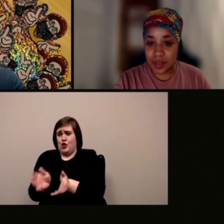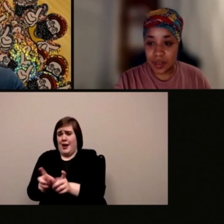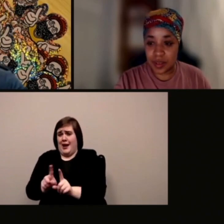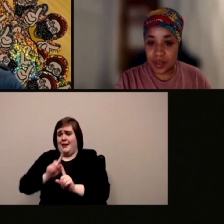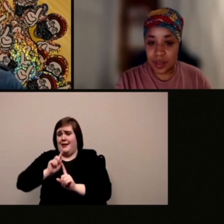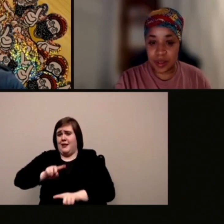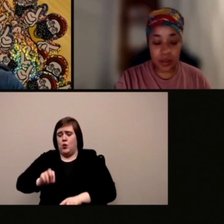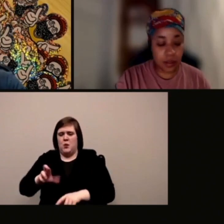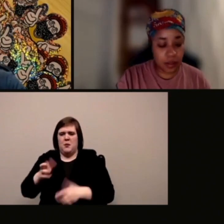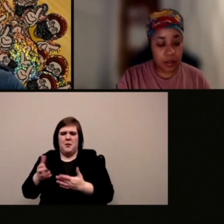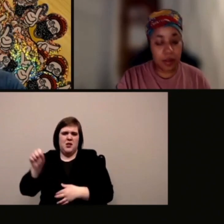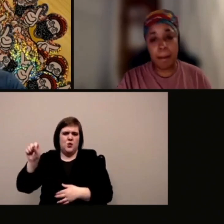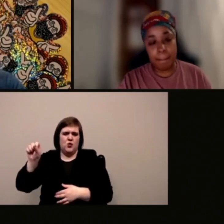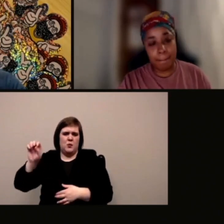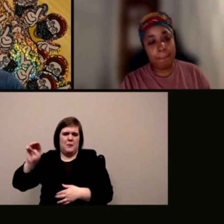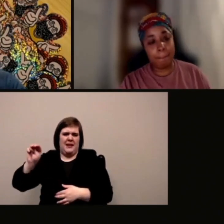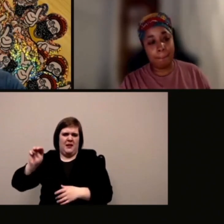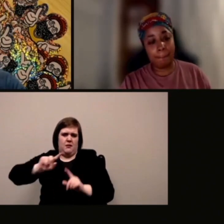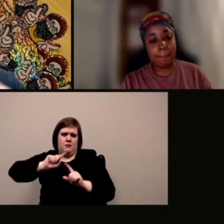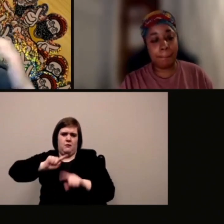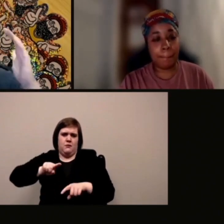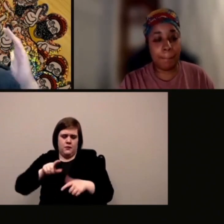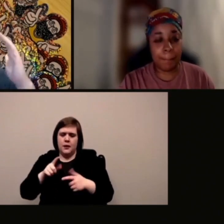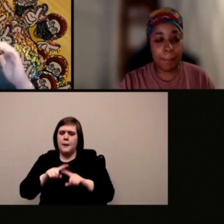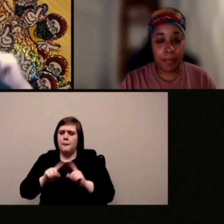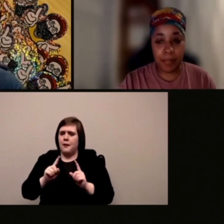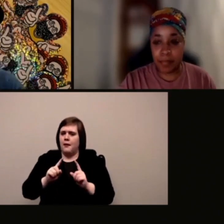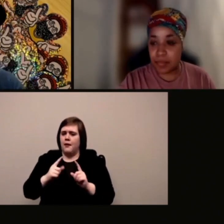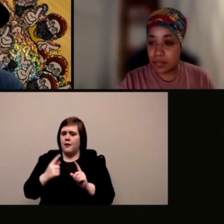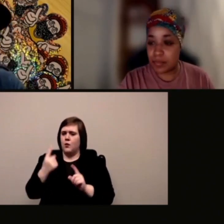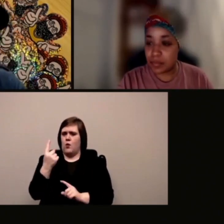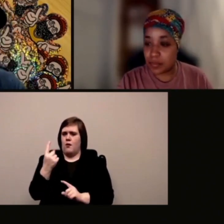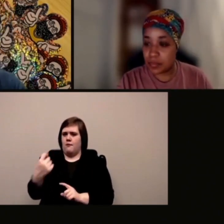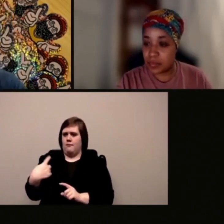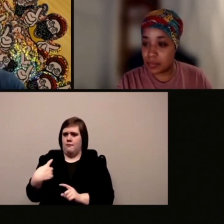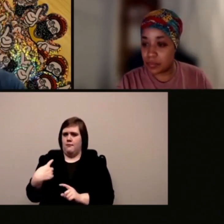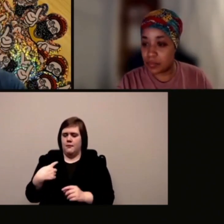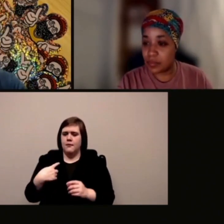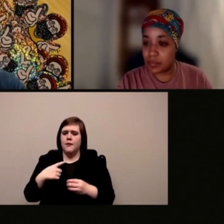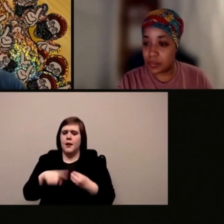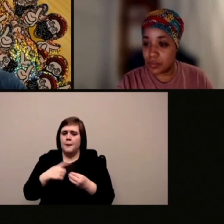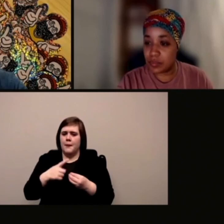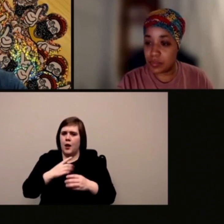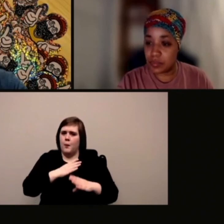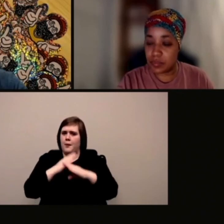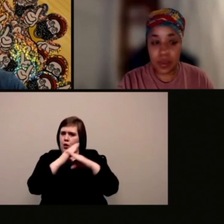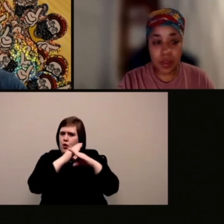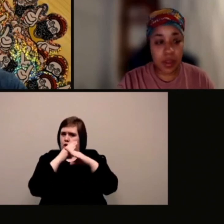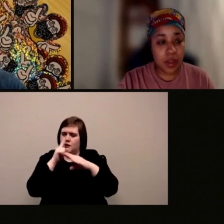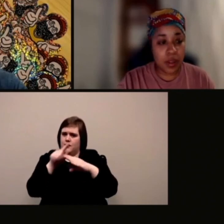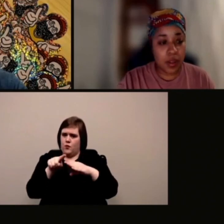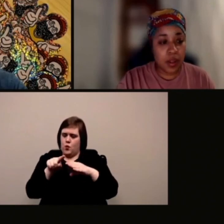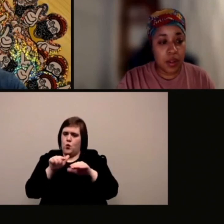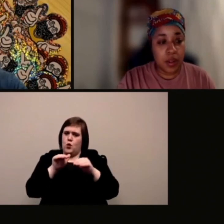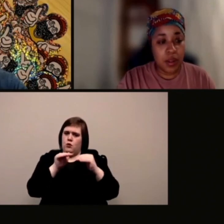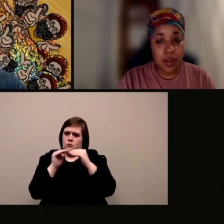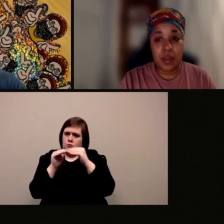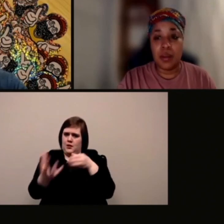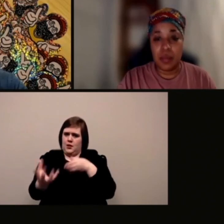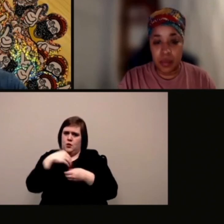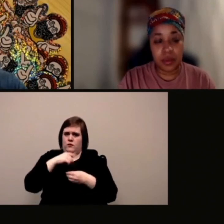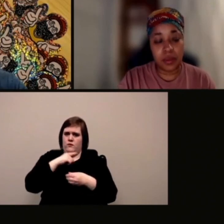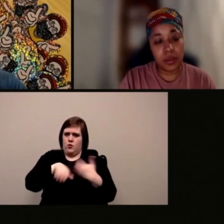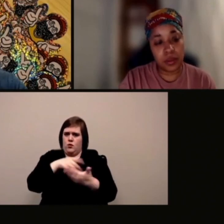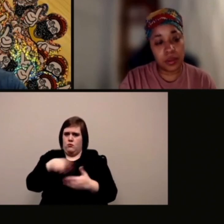on social media. I really think we should address the one on barriers to inclusion for all students within the classroom.